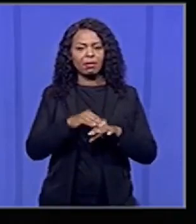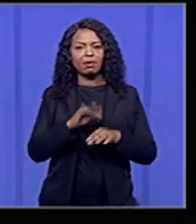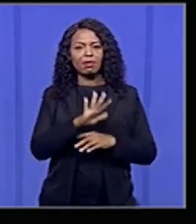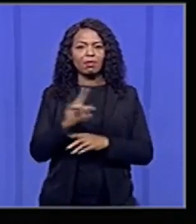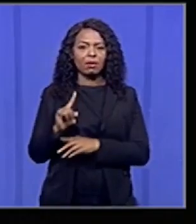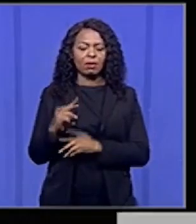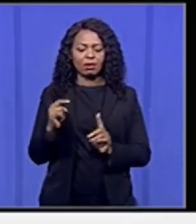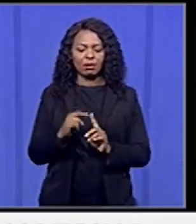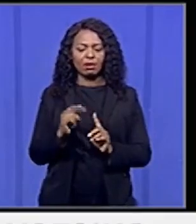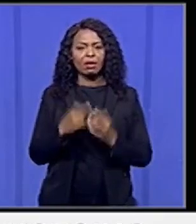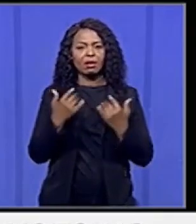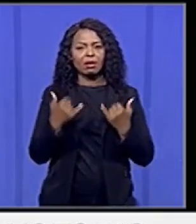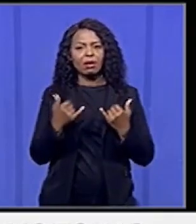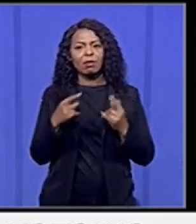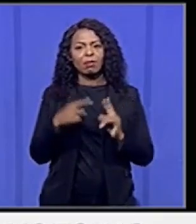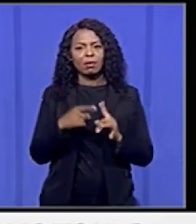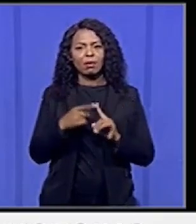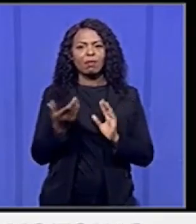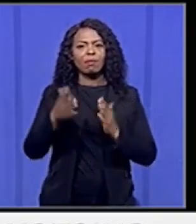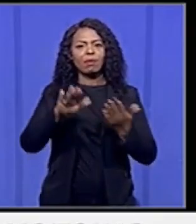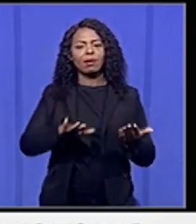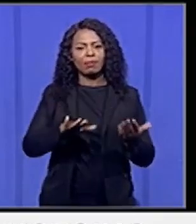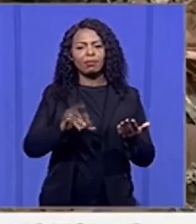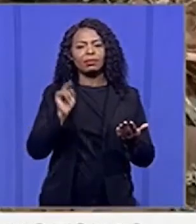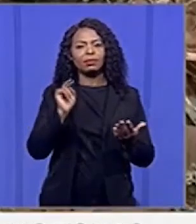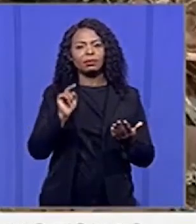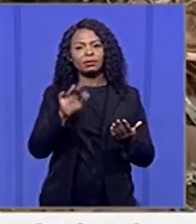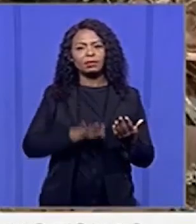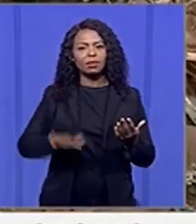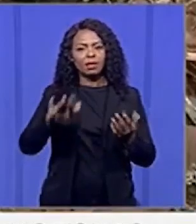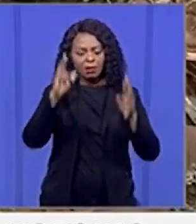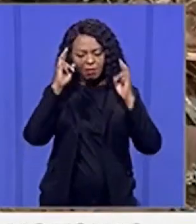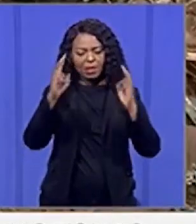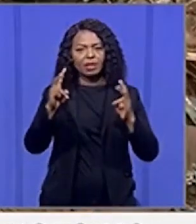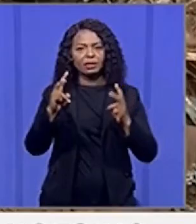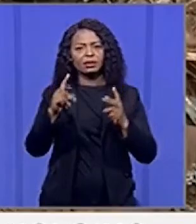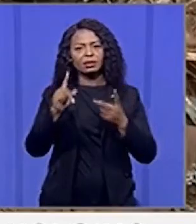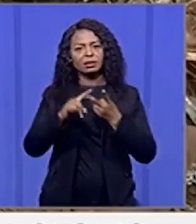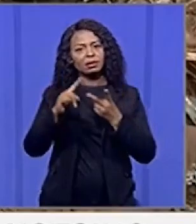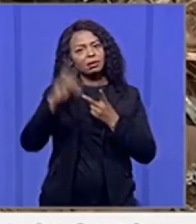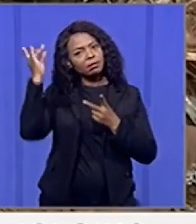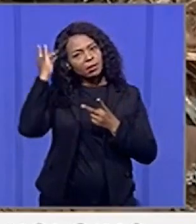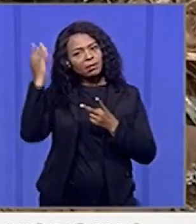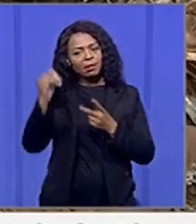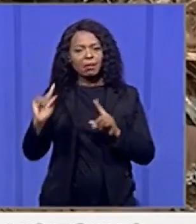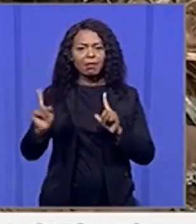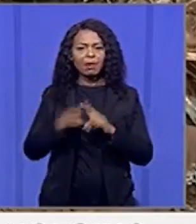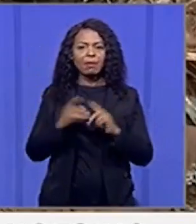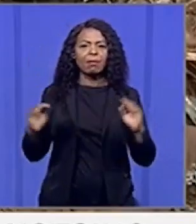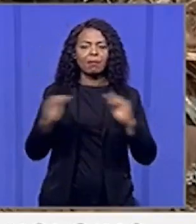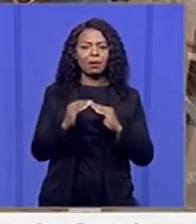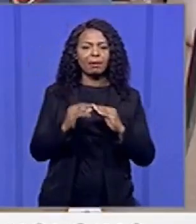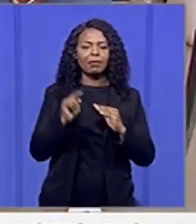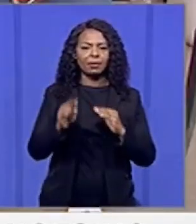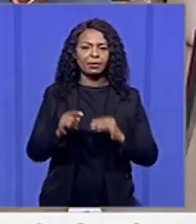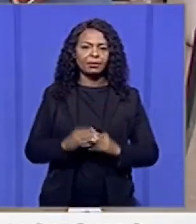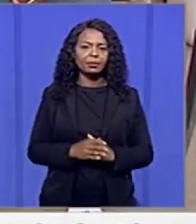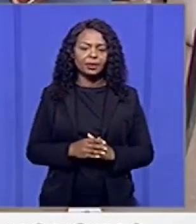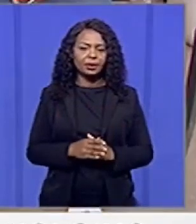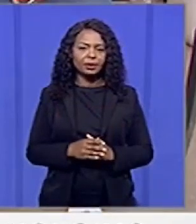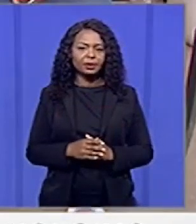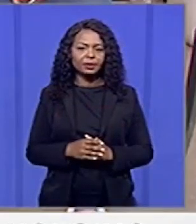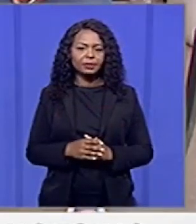51 ke o mongwe wa batšwa sehlabelo bao ba hlokofetšego kotseng ya bese ya khampani ya mapirimisa yeo e thulanego le